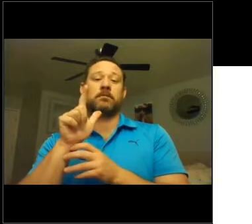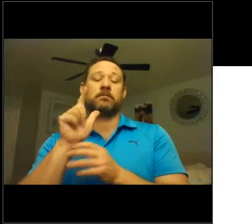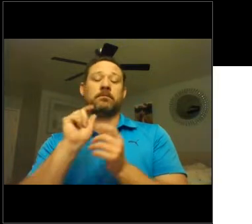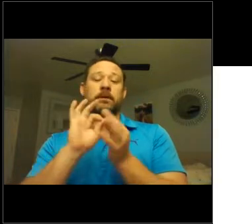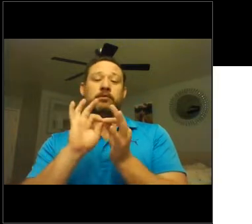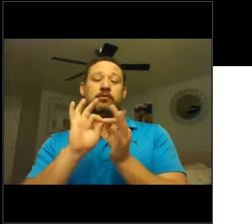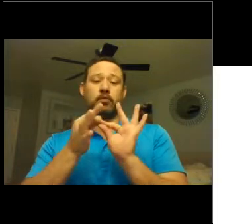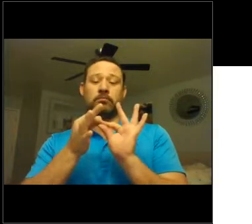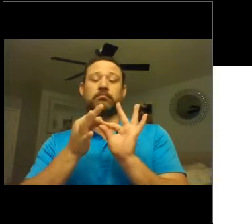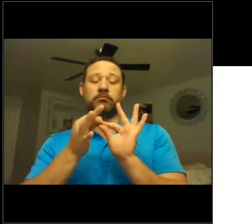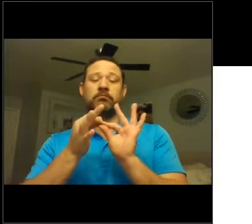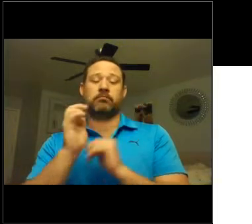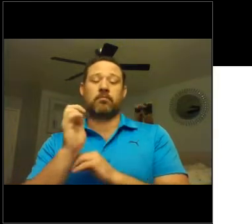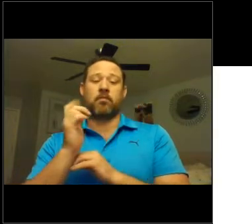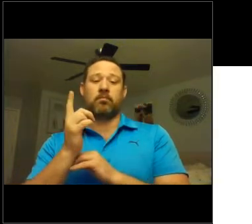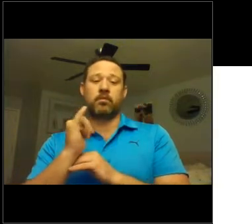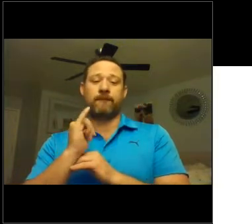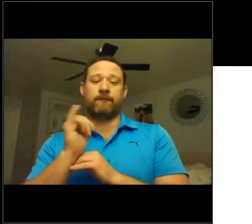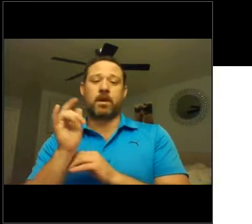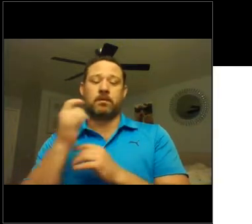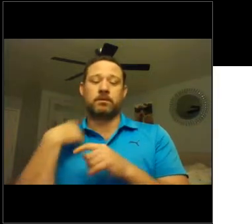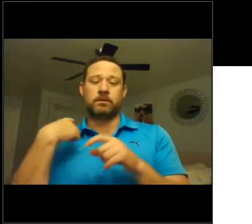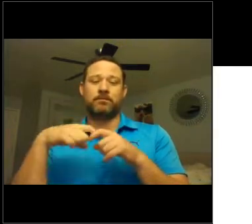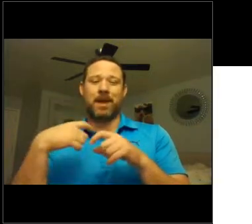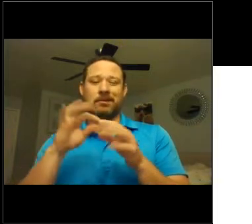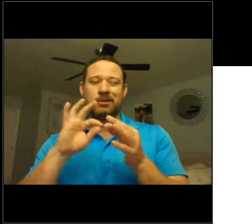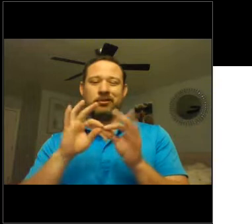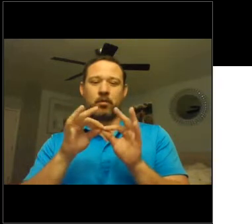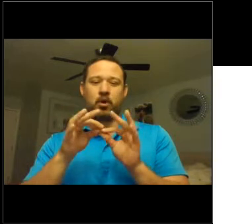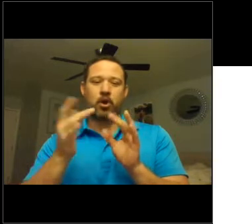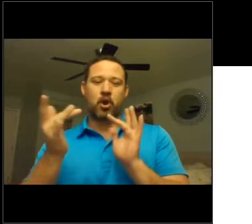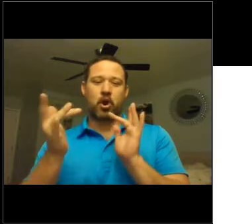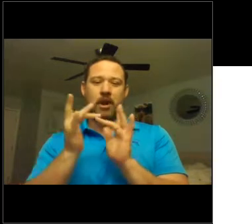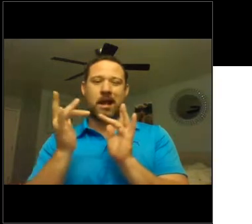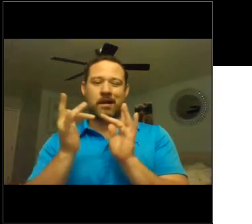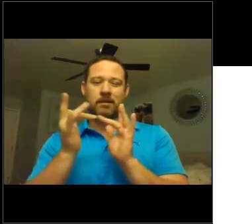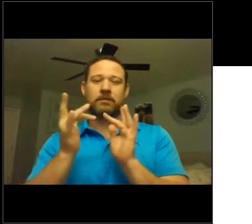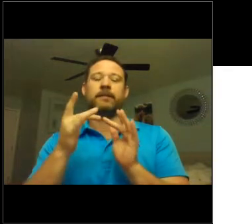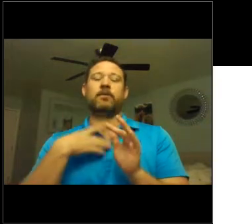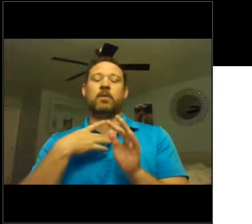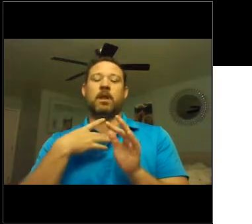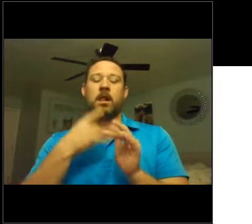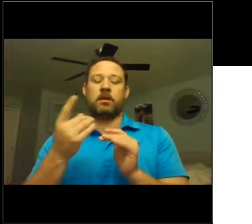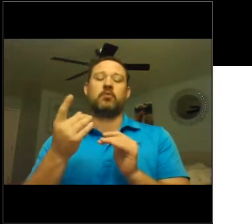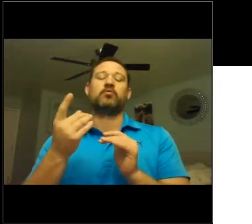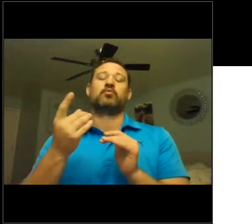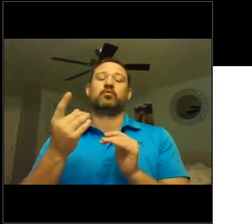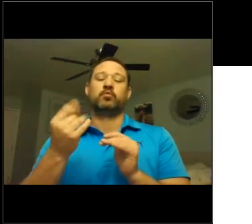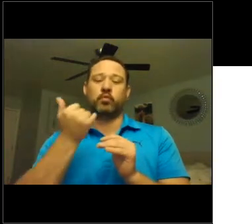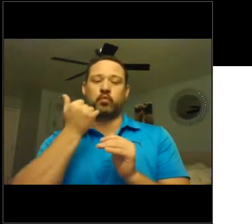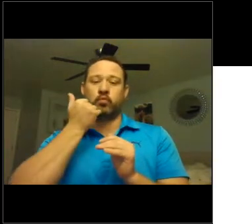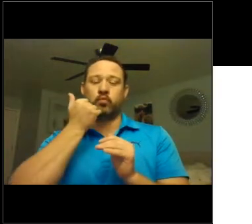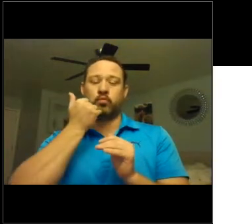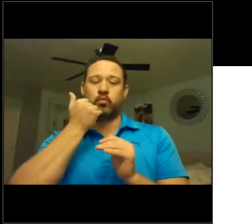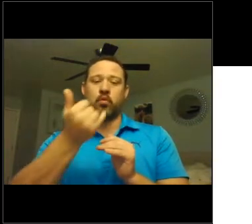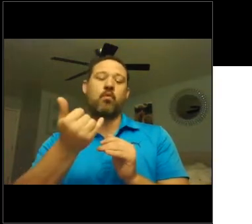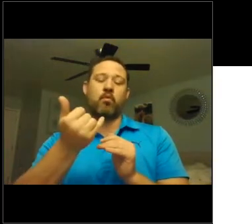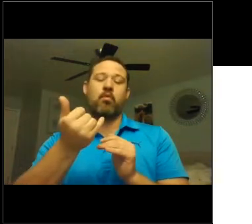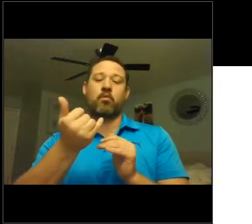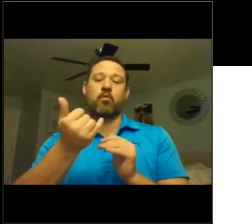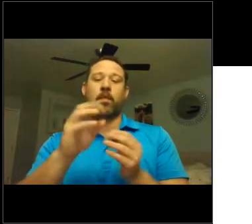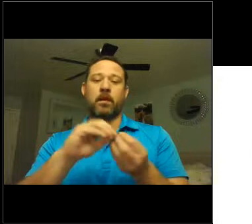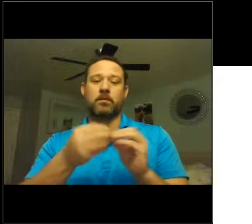translator. We also have a Spanish interpretation line. If you would like to dial into the Spanish line, the